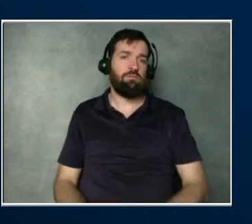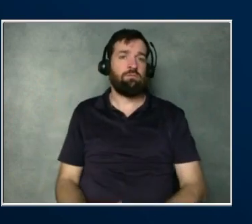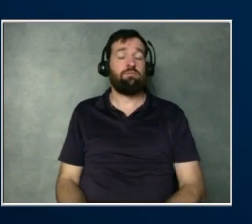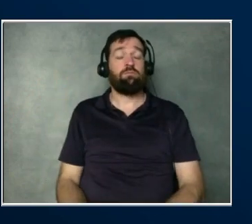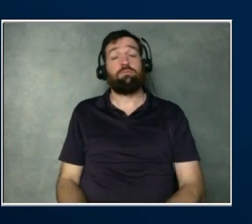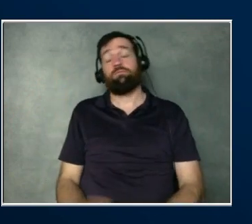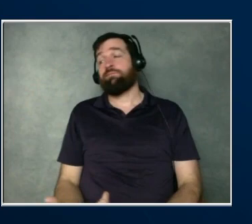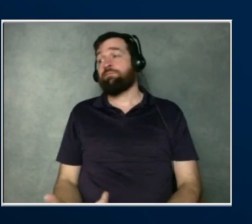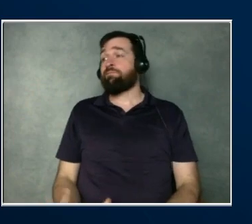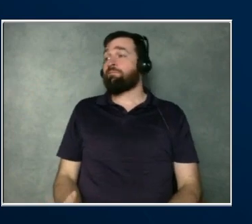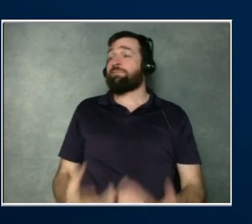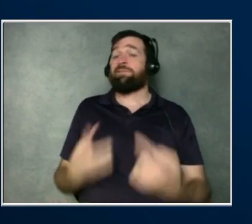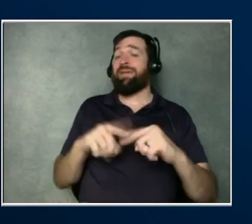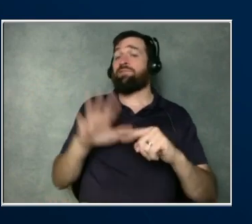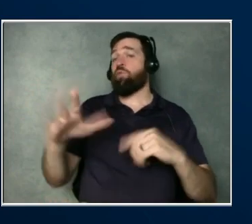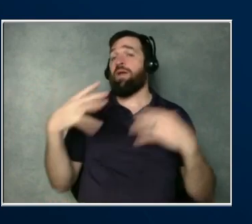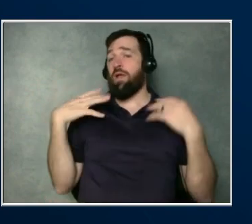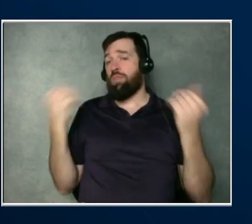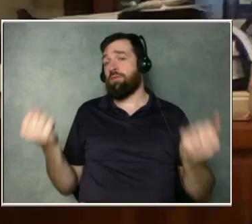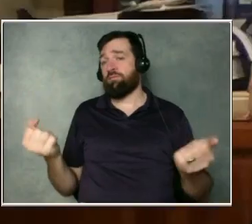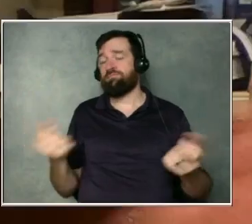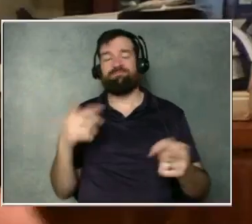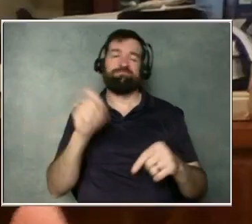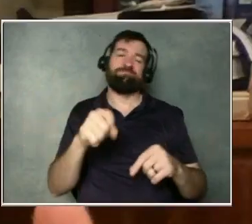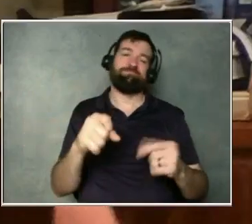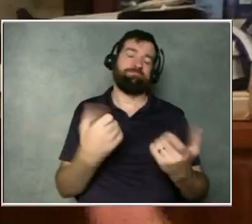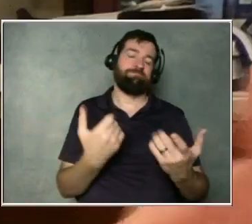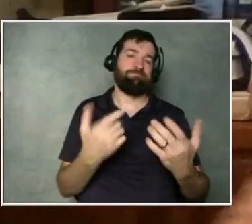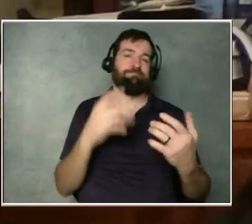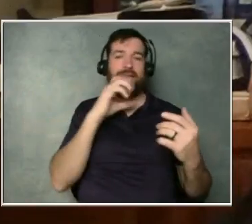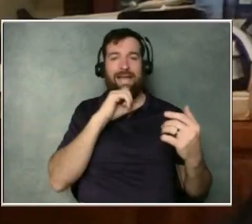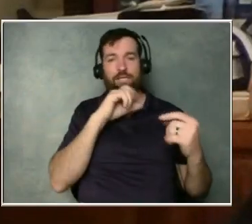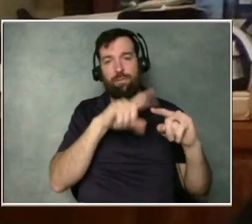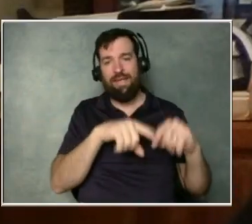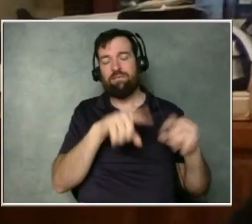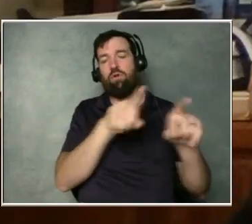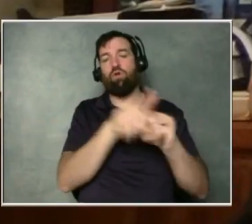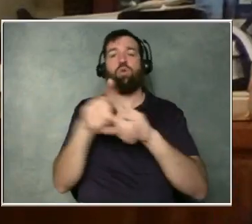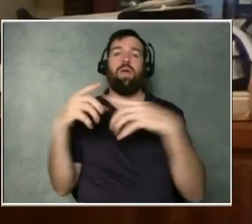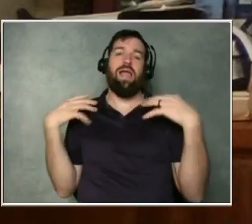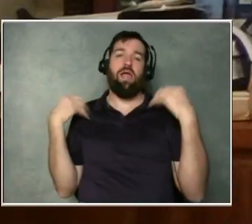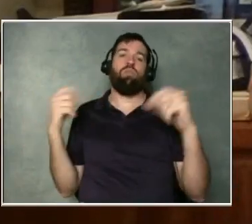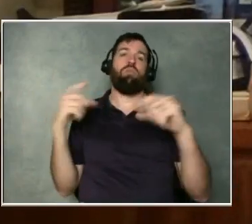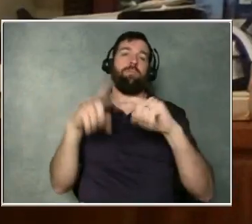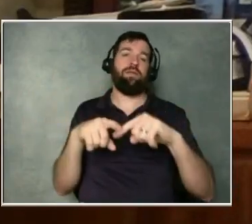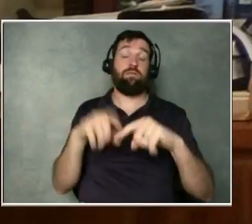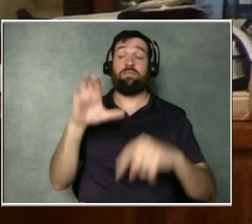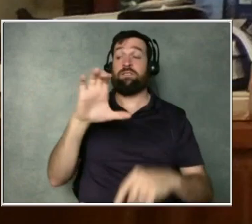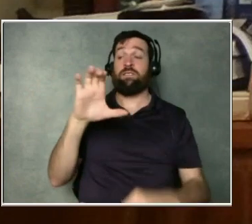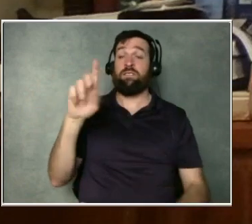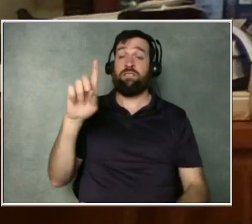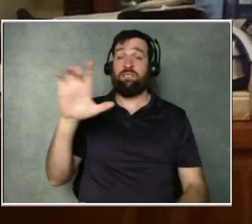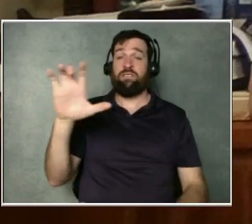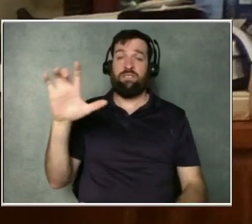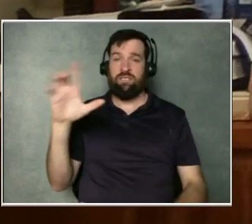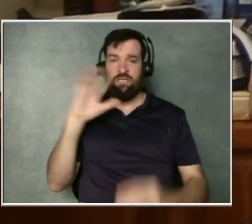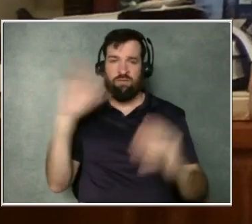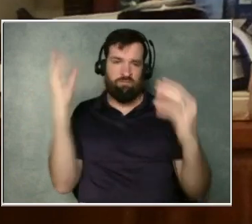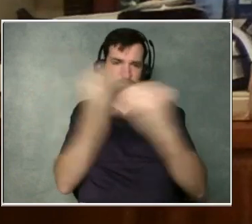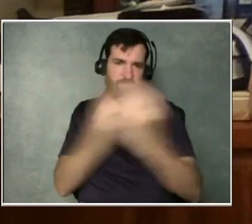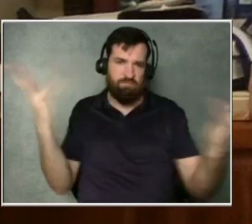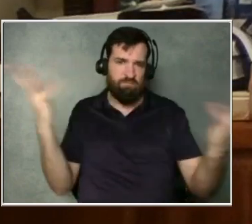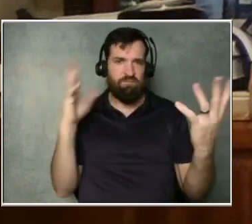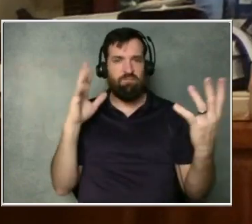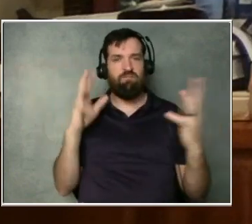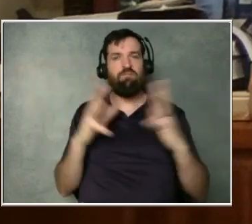baseline. Yeah, it really does. It's both age-based and health-based, and CDC always releases that